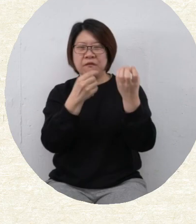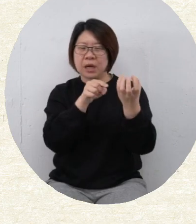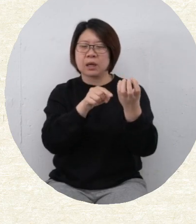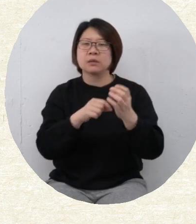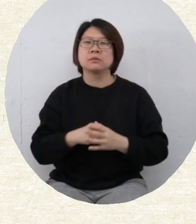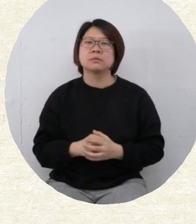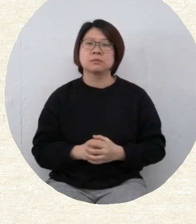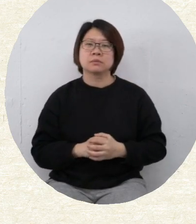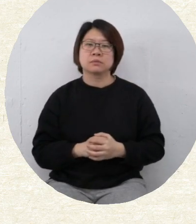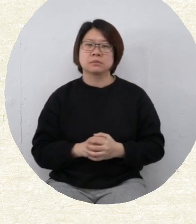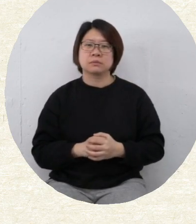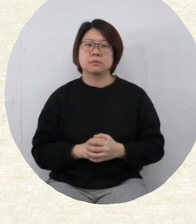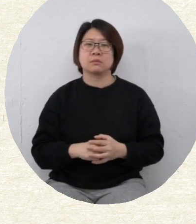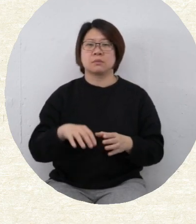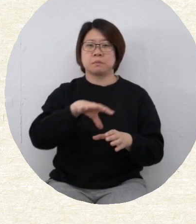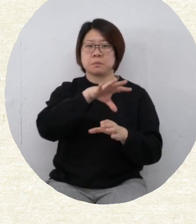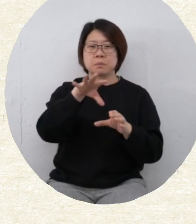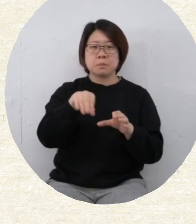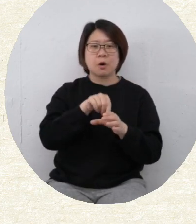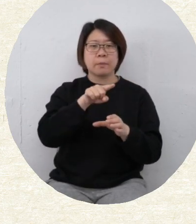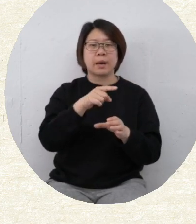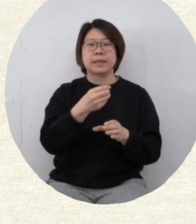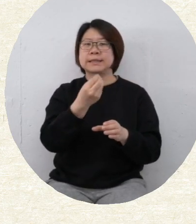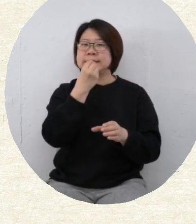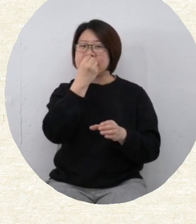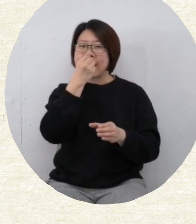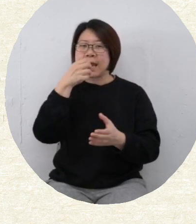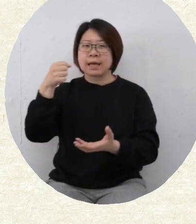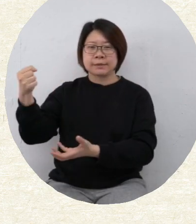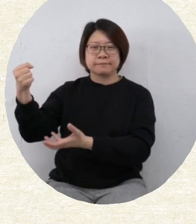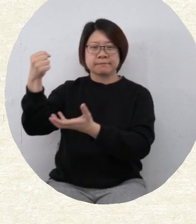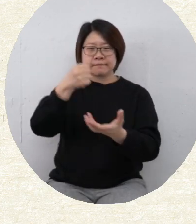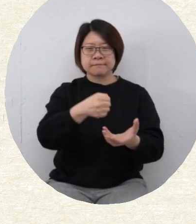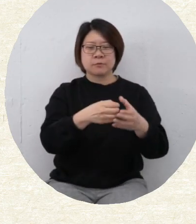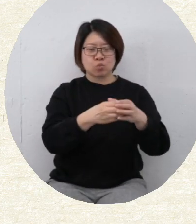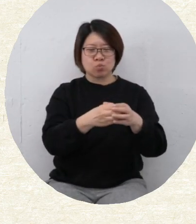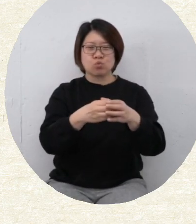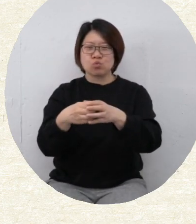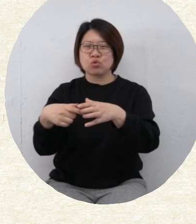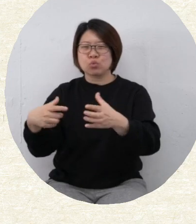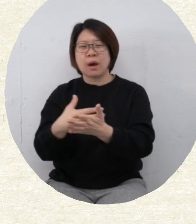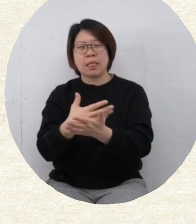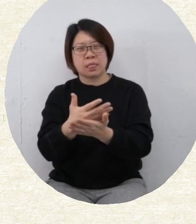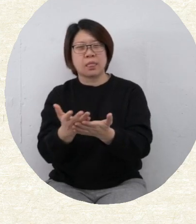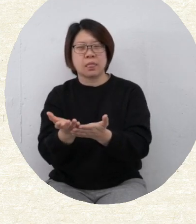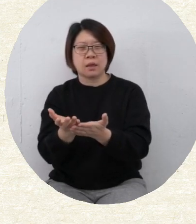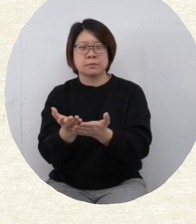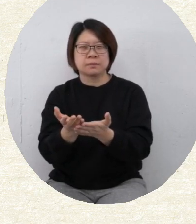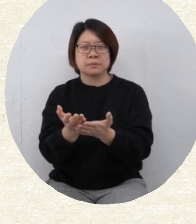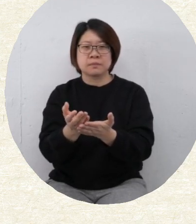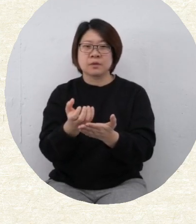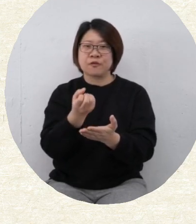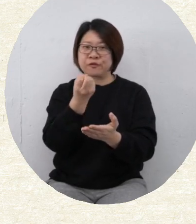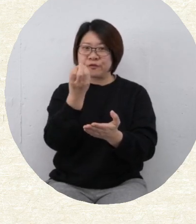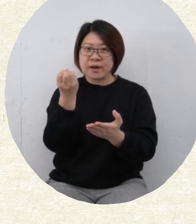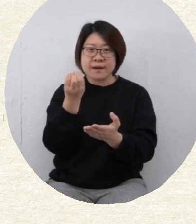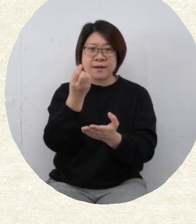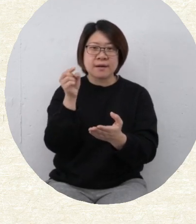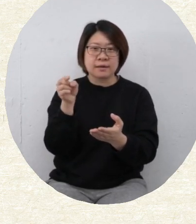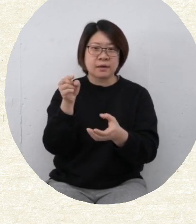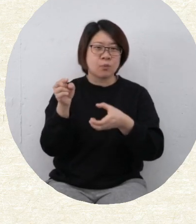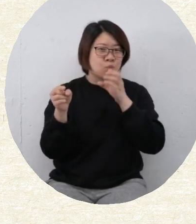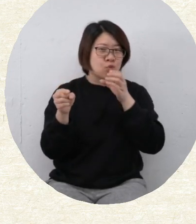in Japan, there's, I think, and maybe in Korea too, probably, there's so much